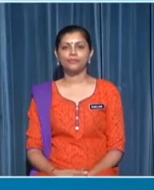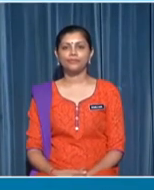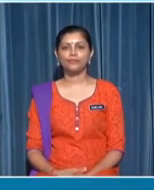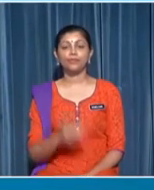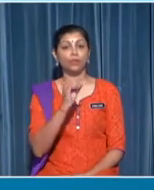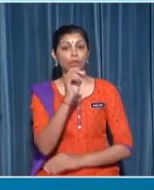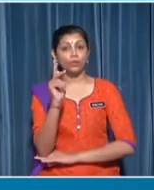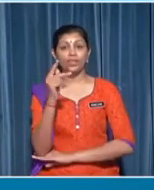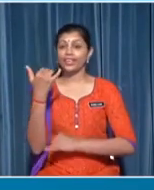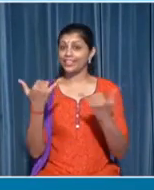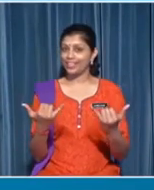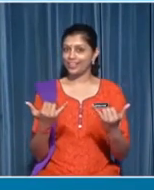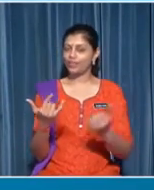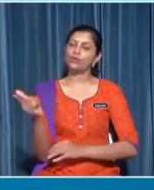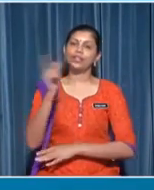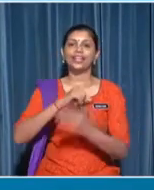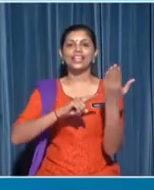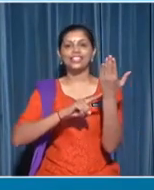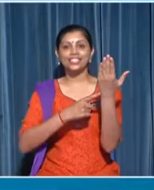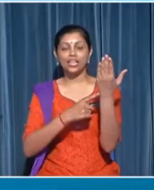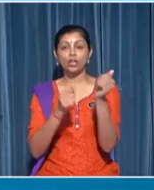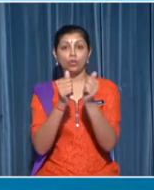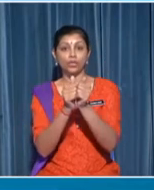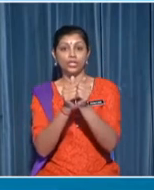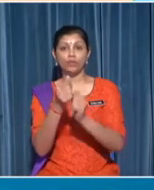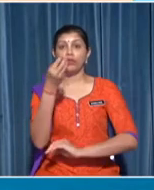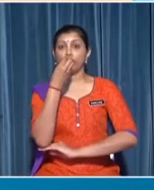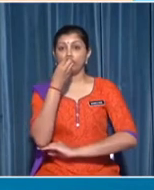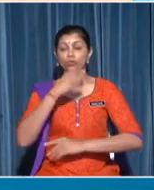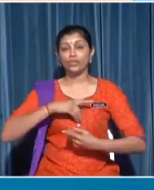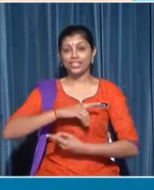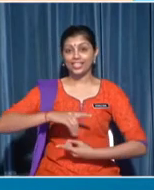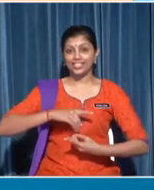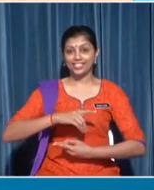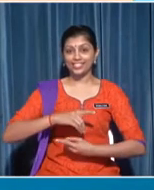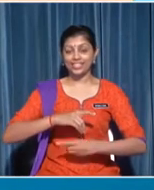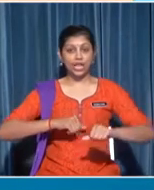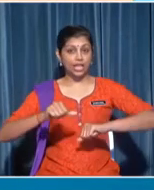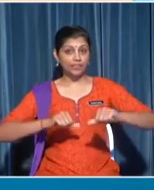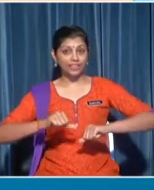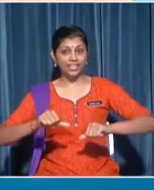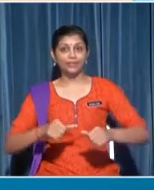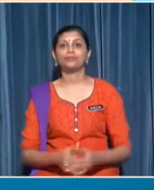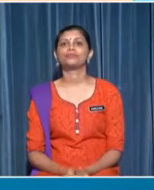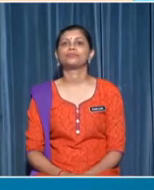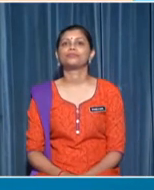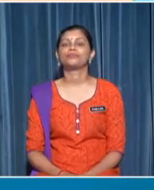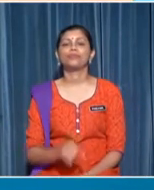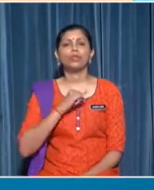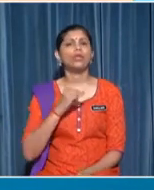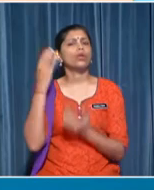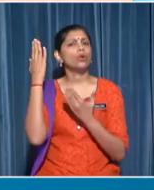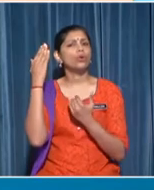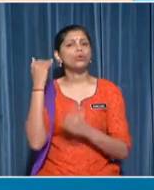Okay, now, let's start with our food digestion hands-on activity. I really hope you